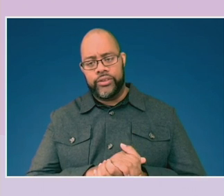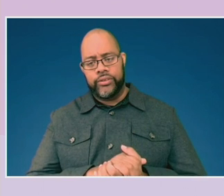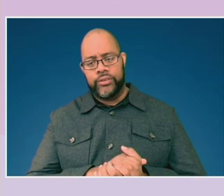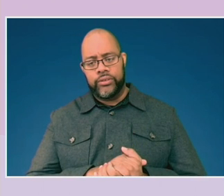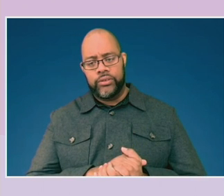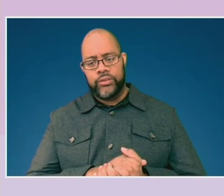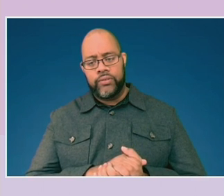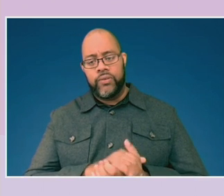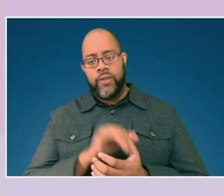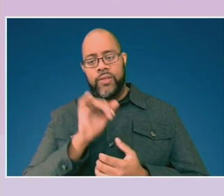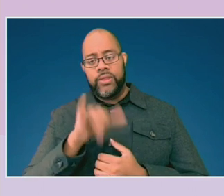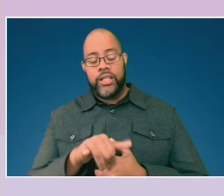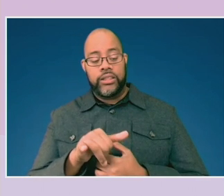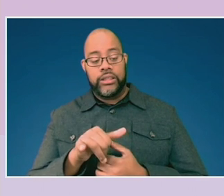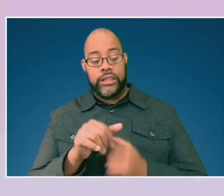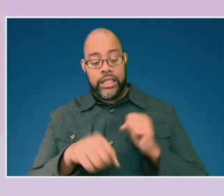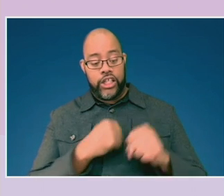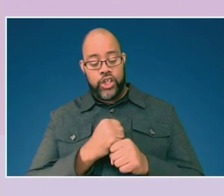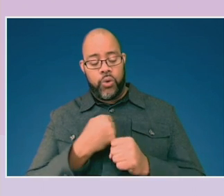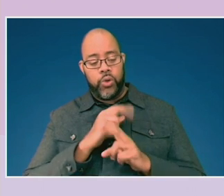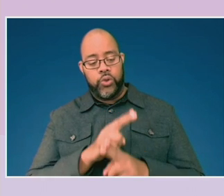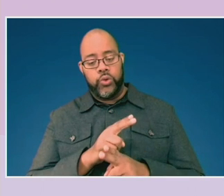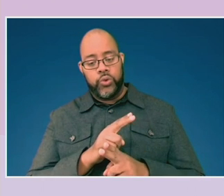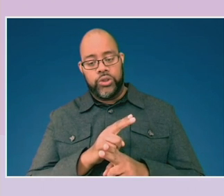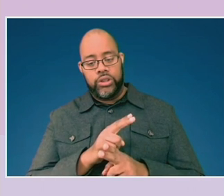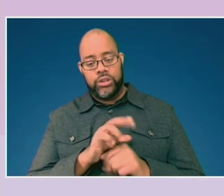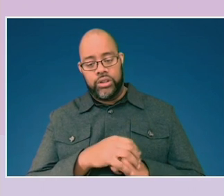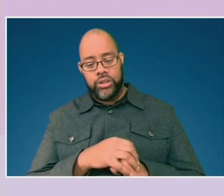This coming year, we're using